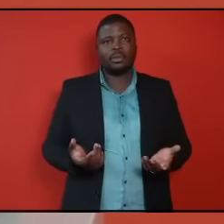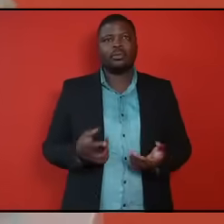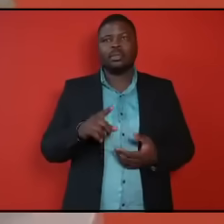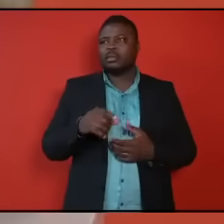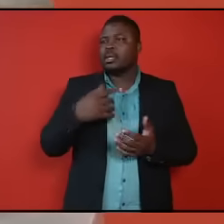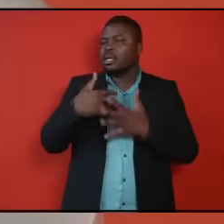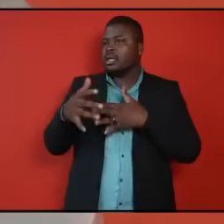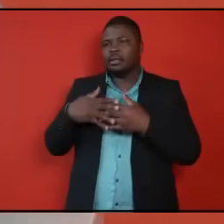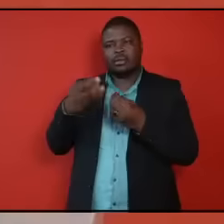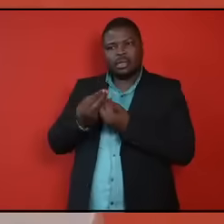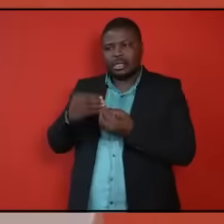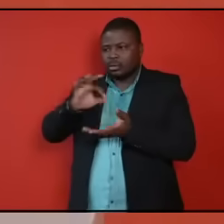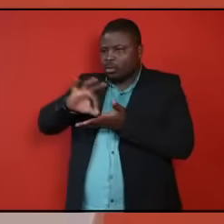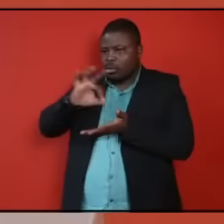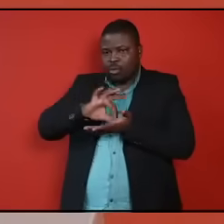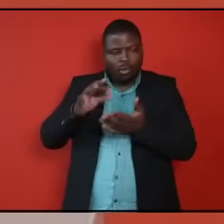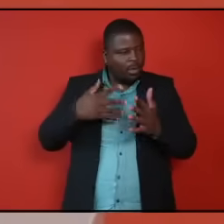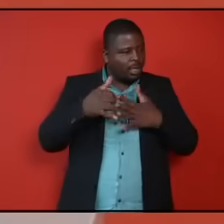whatever.